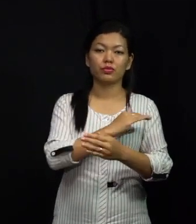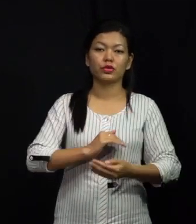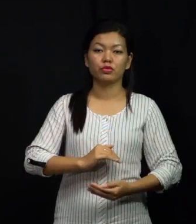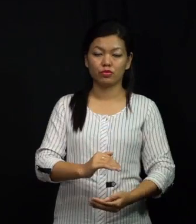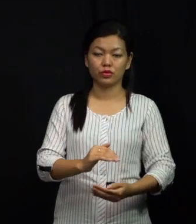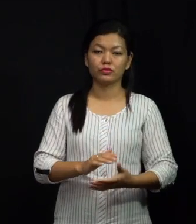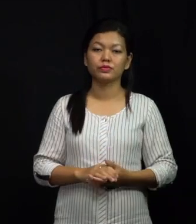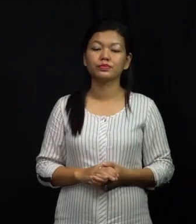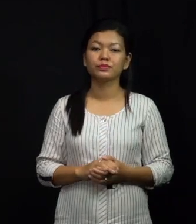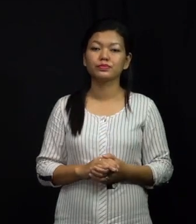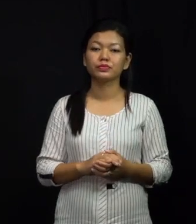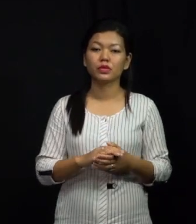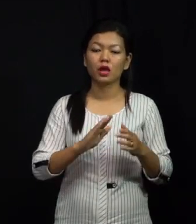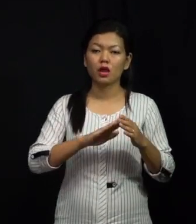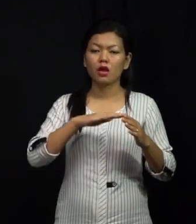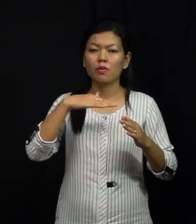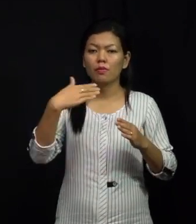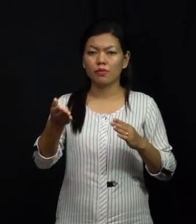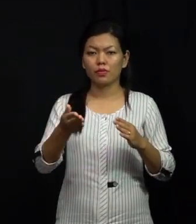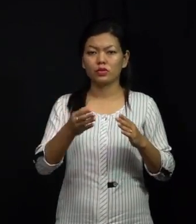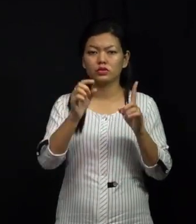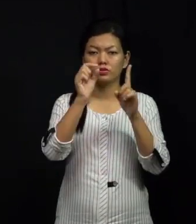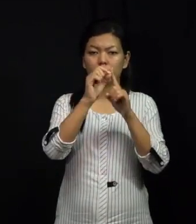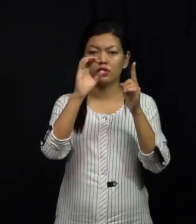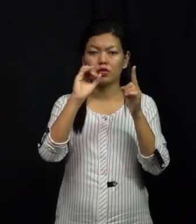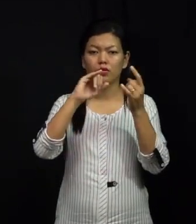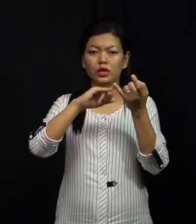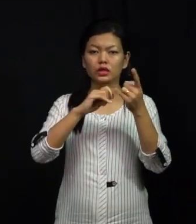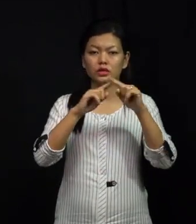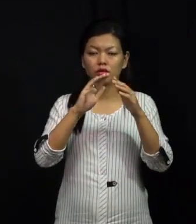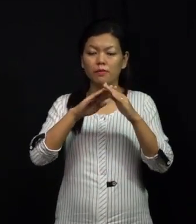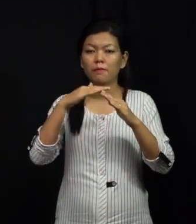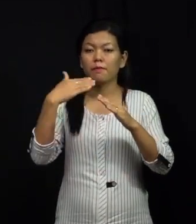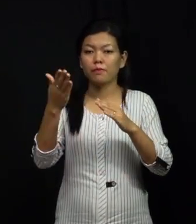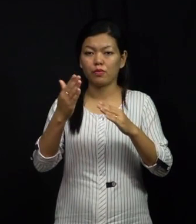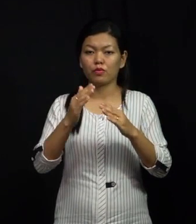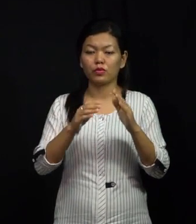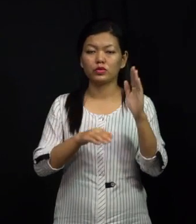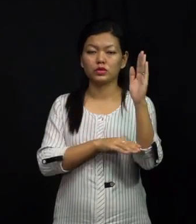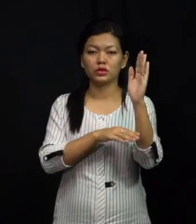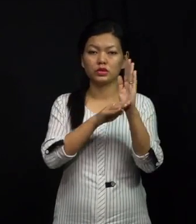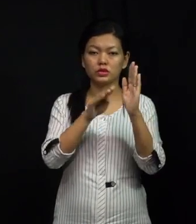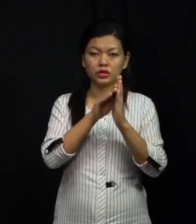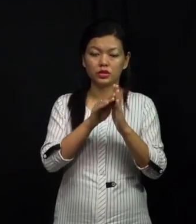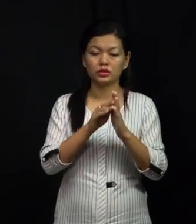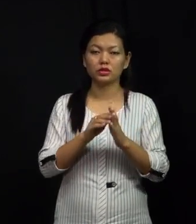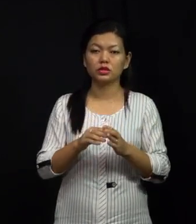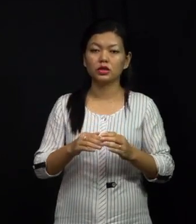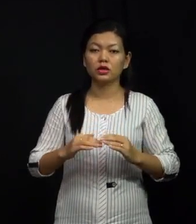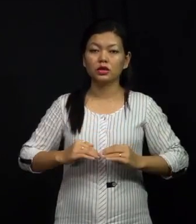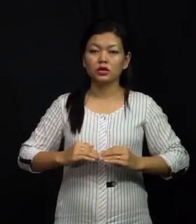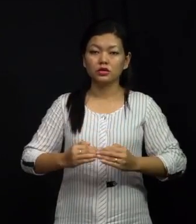prenatal stage. The postnatal stage is from the time, the moment that you are born into this